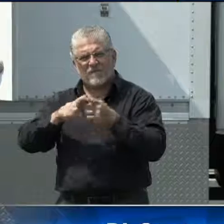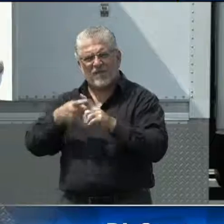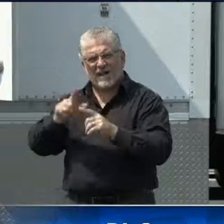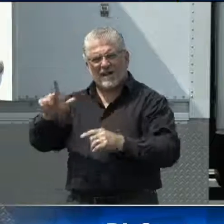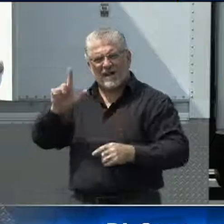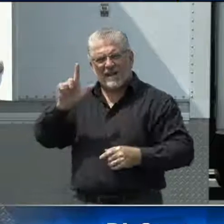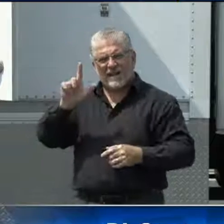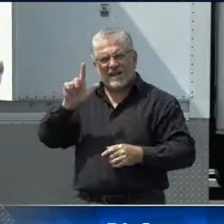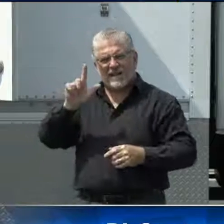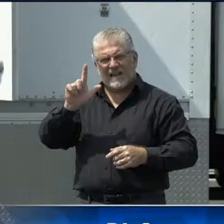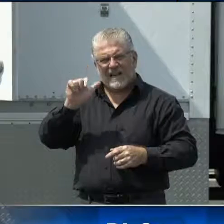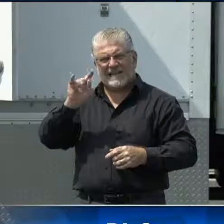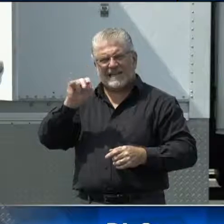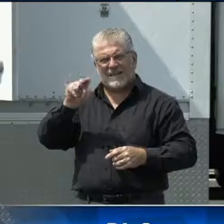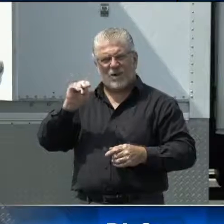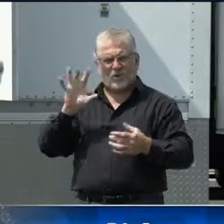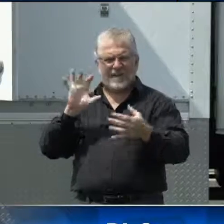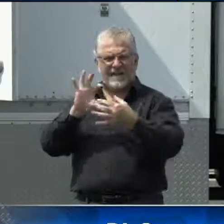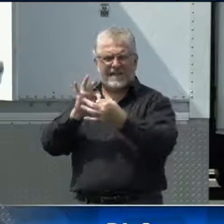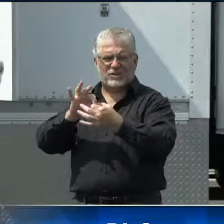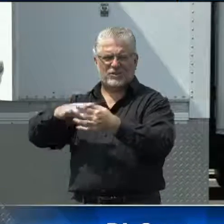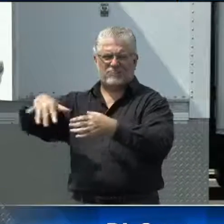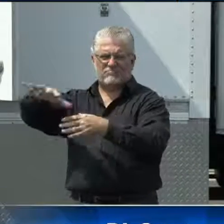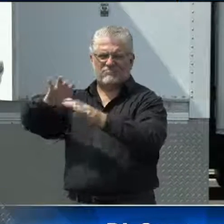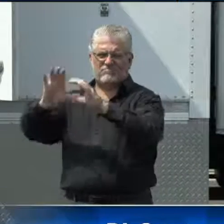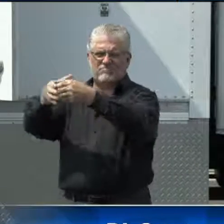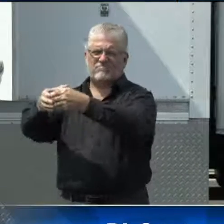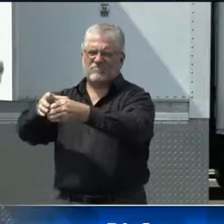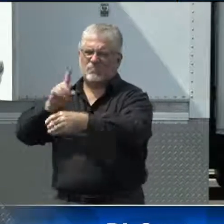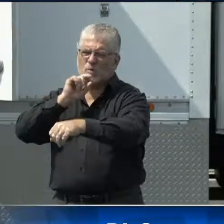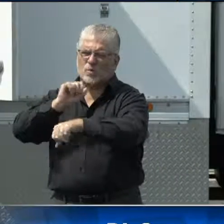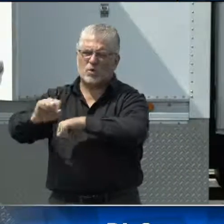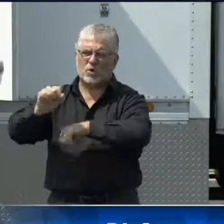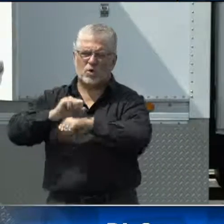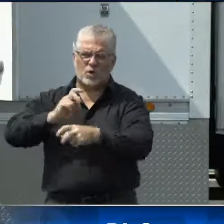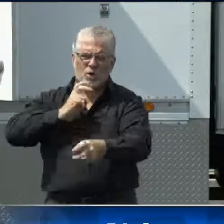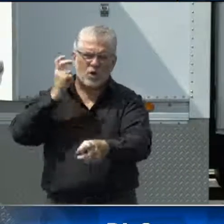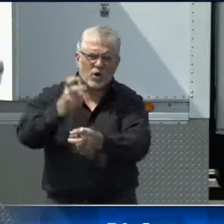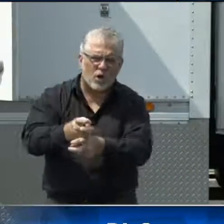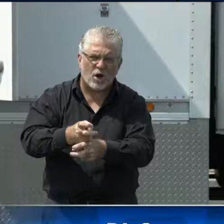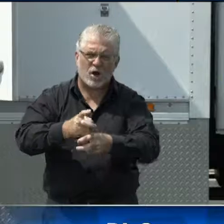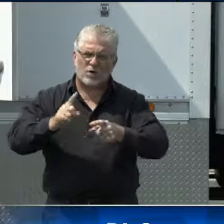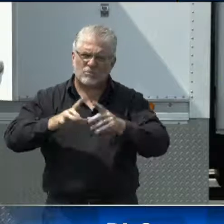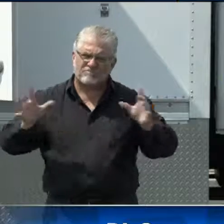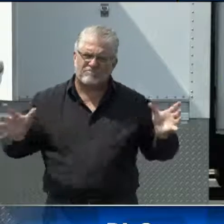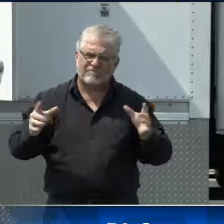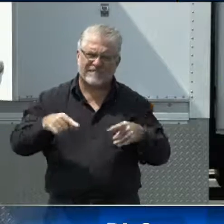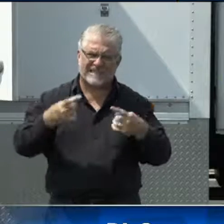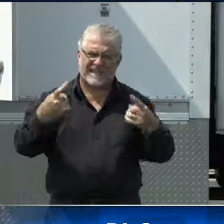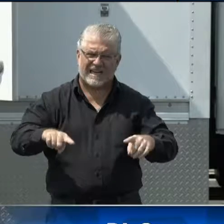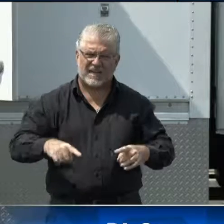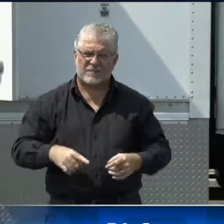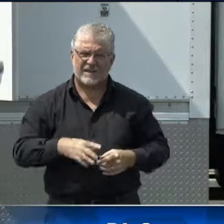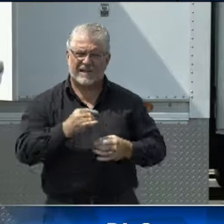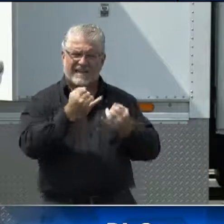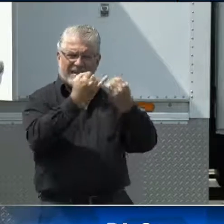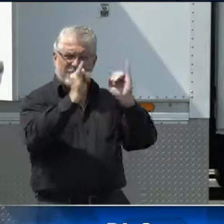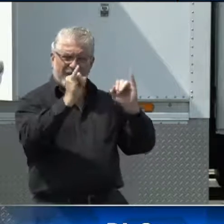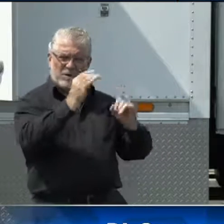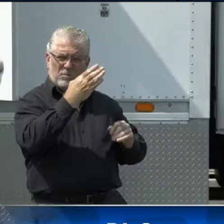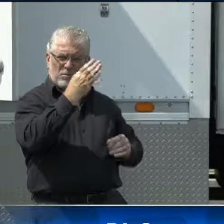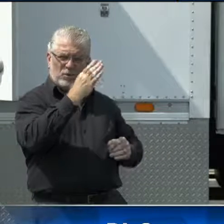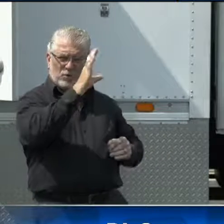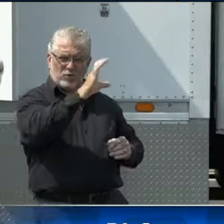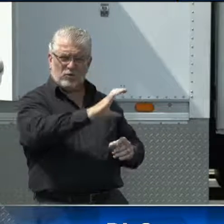done. Also, our friends at Independence Blue Cross, who are here today. Dr. Lorina Marshall